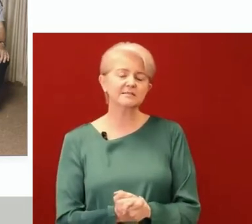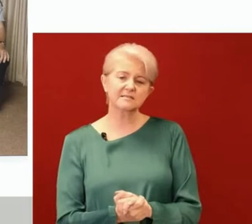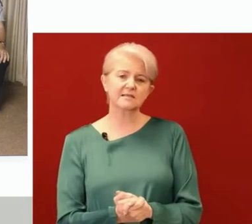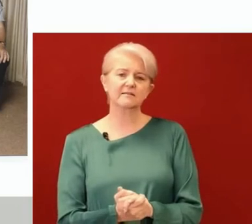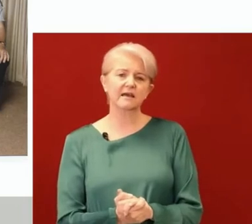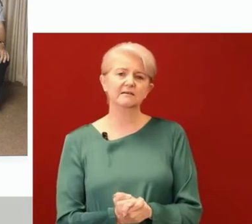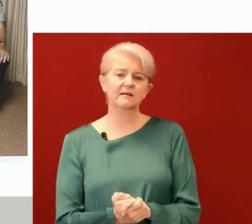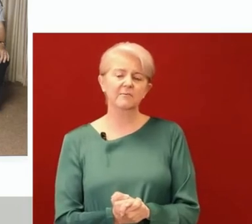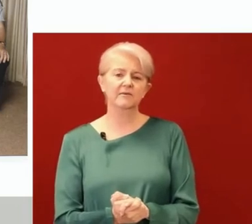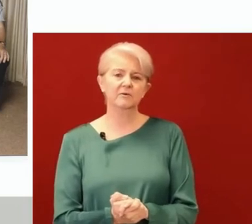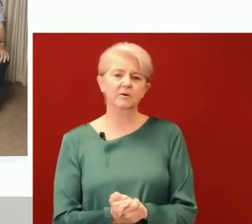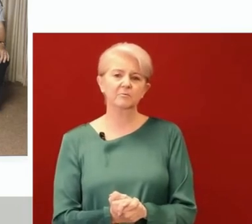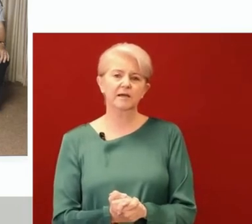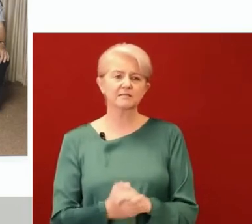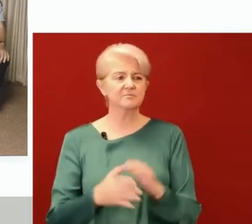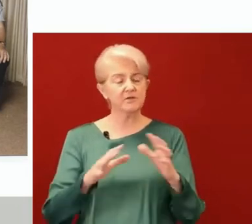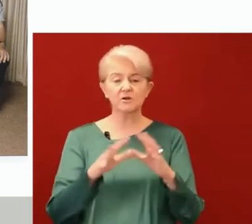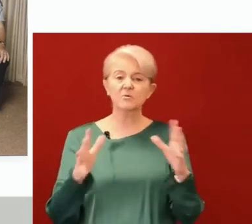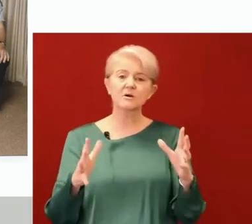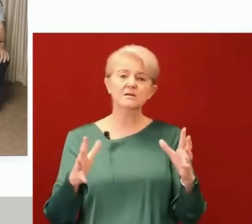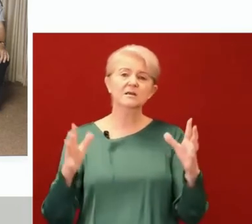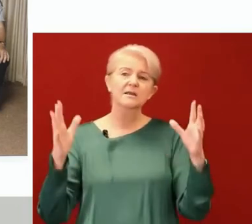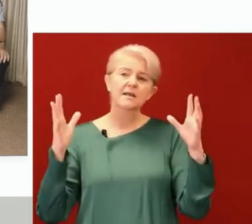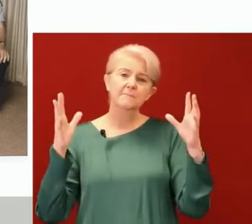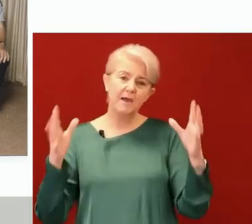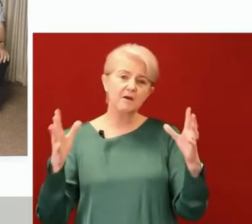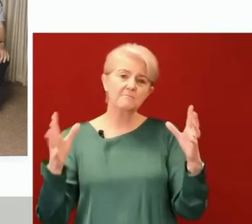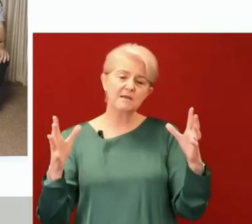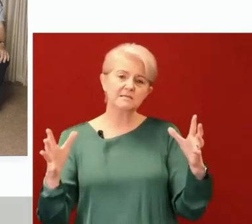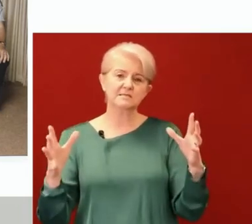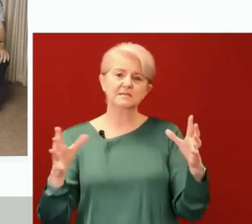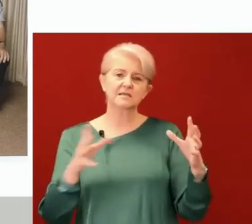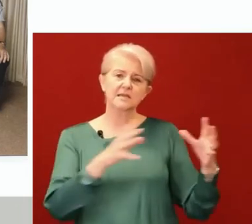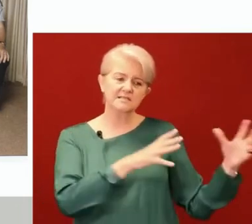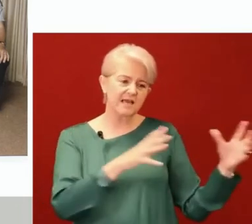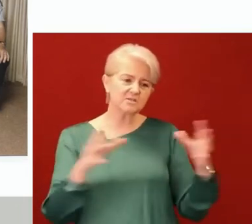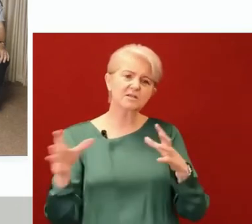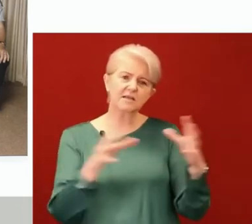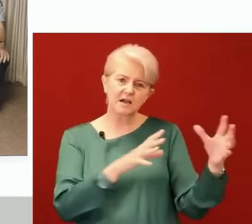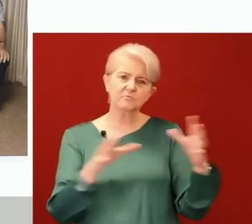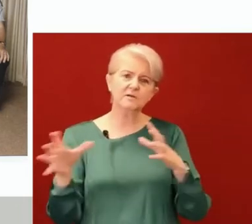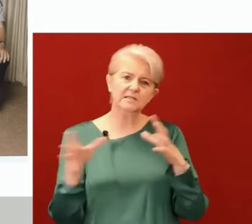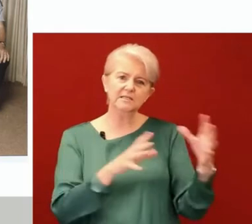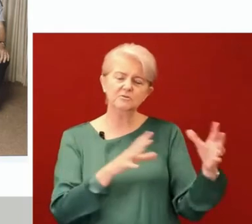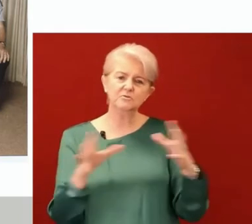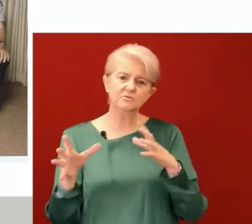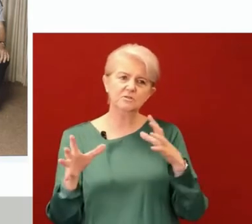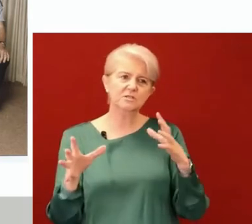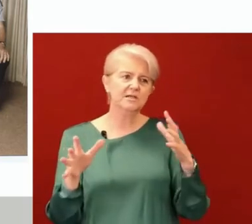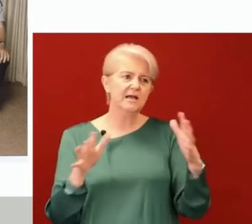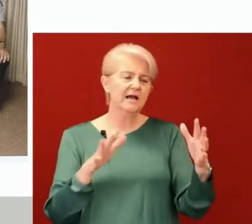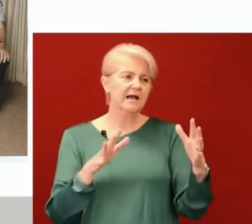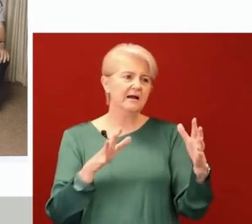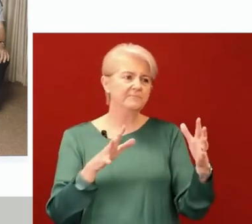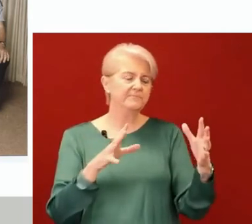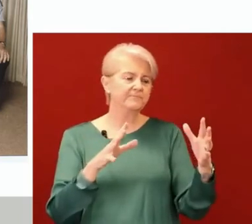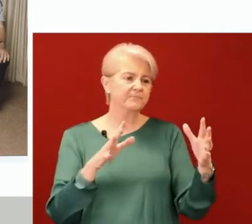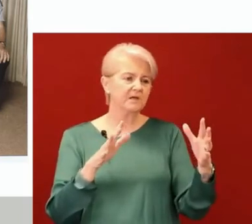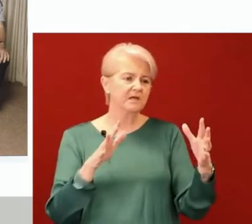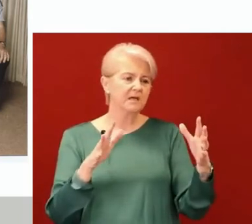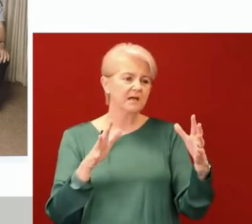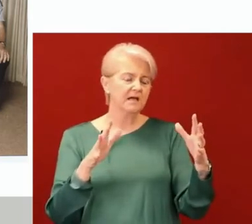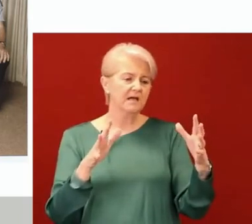everyone gets to say that about their workplace. But you know what? Paramedicine is actually a really good